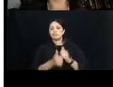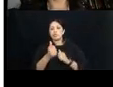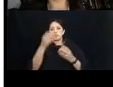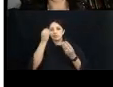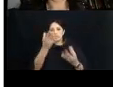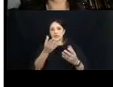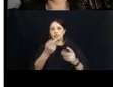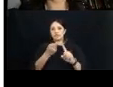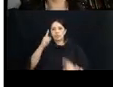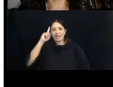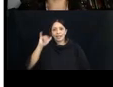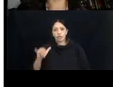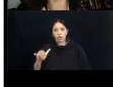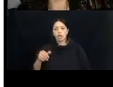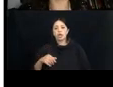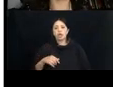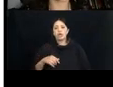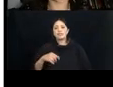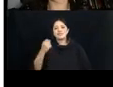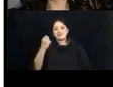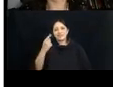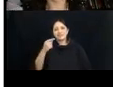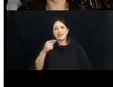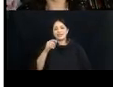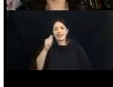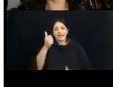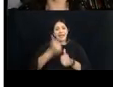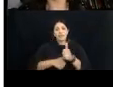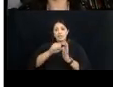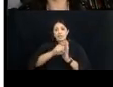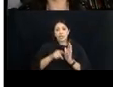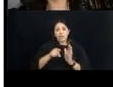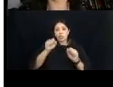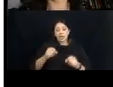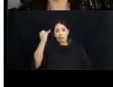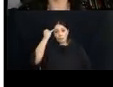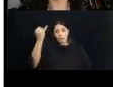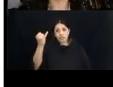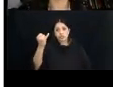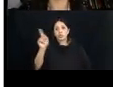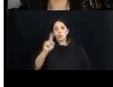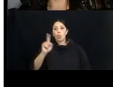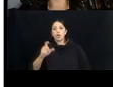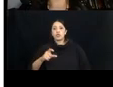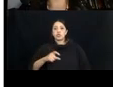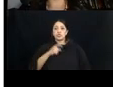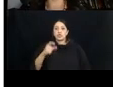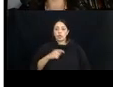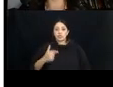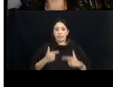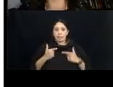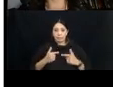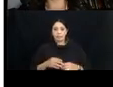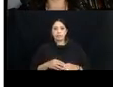is across the board in every state that you can imagine where Chicanas and Chicanos reside. So coming from